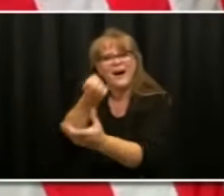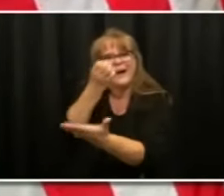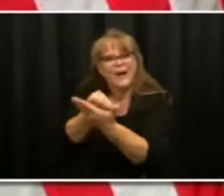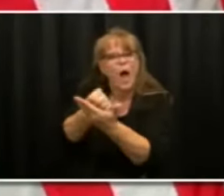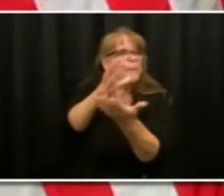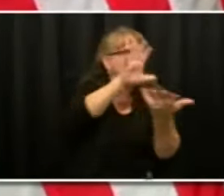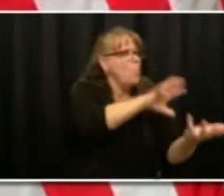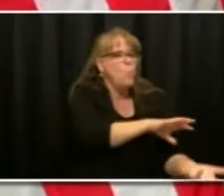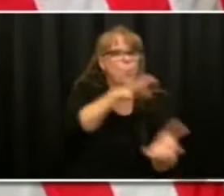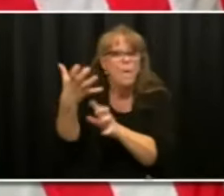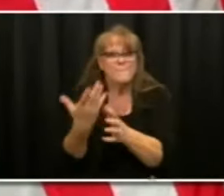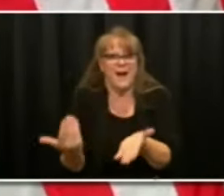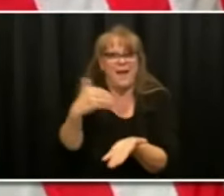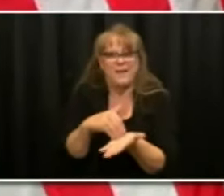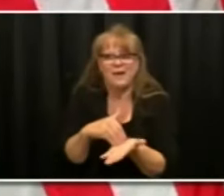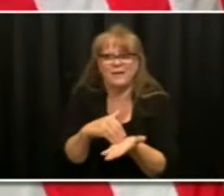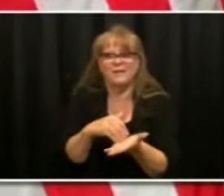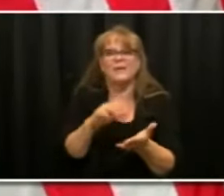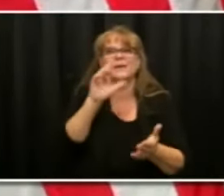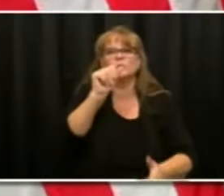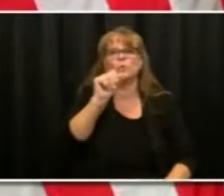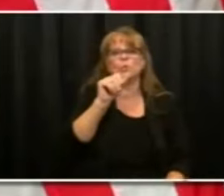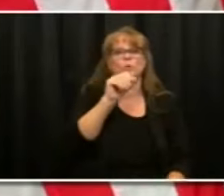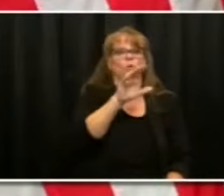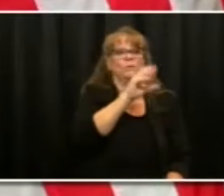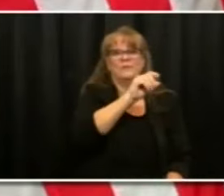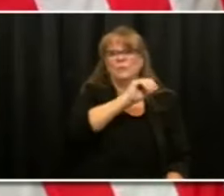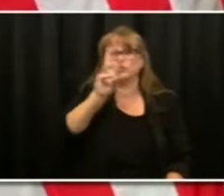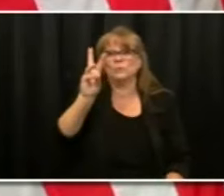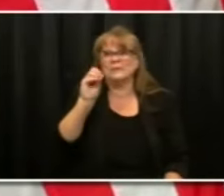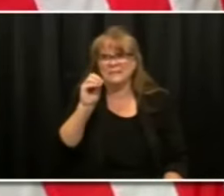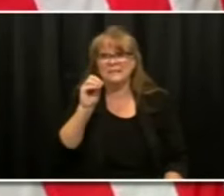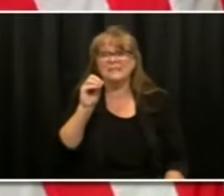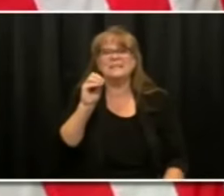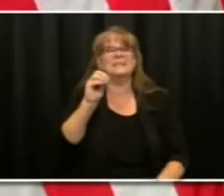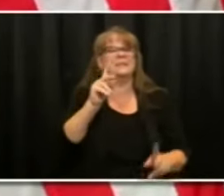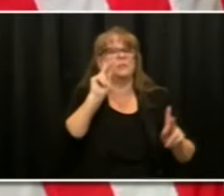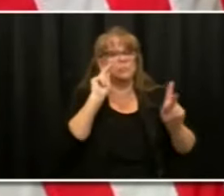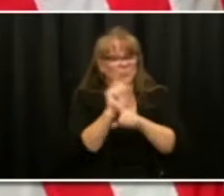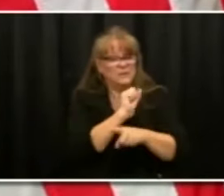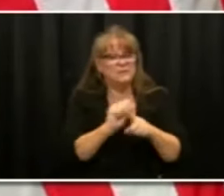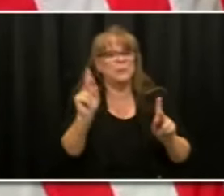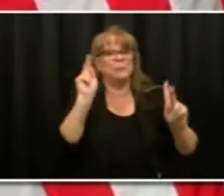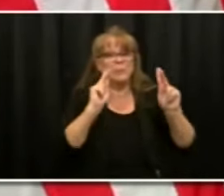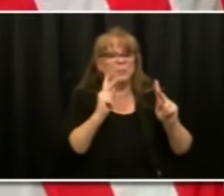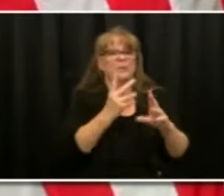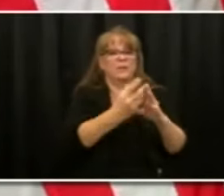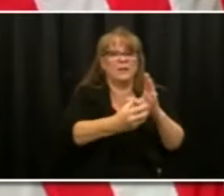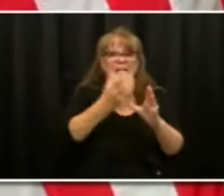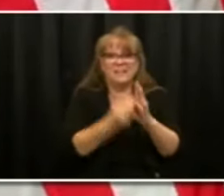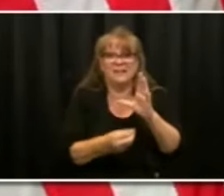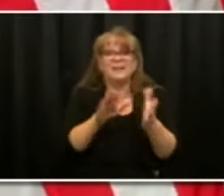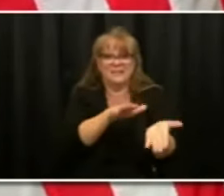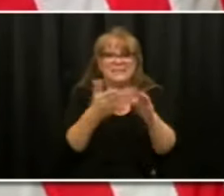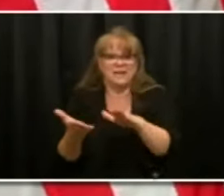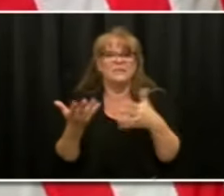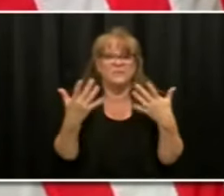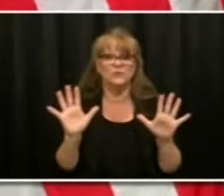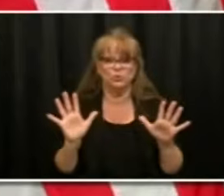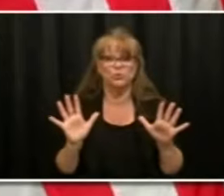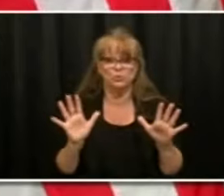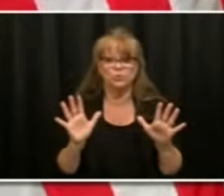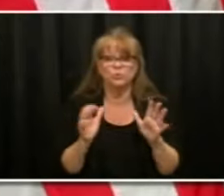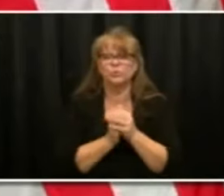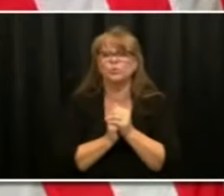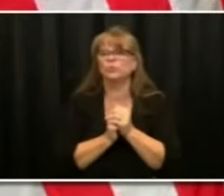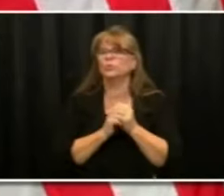2,060 Coloradans who have succumbed to COVID, and my condolences to the families, friends, loved ones of